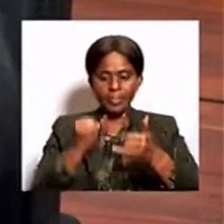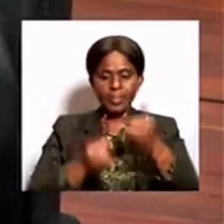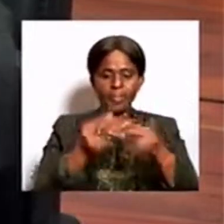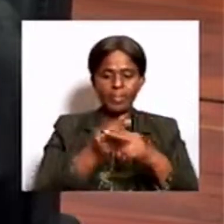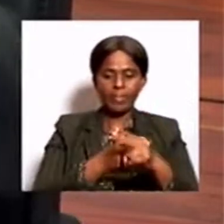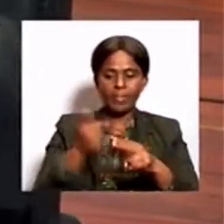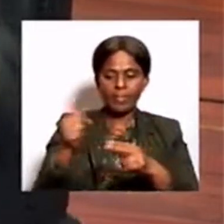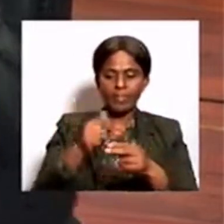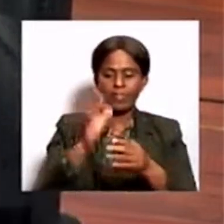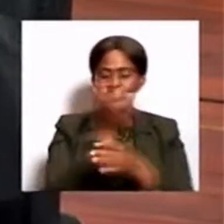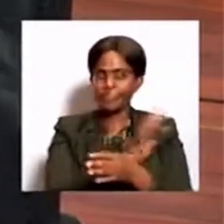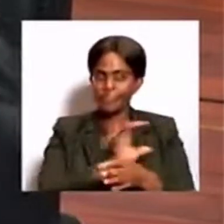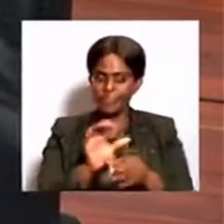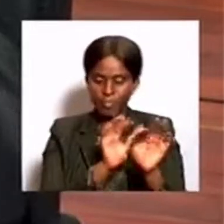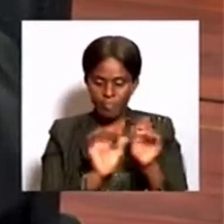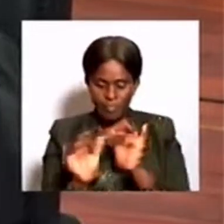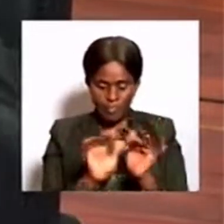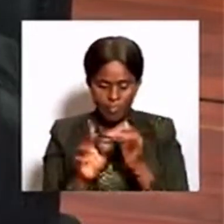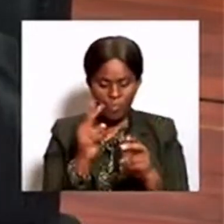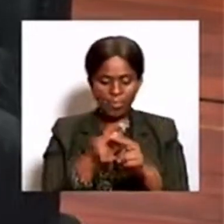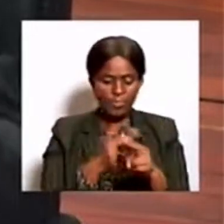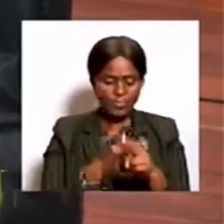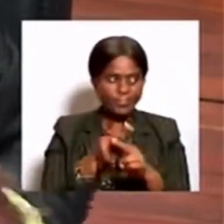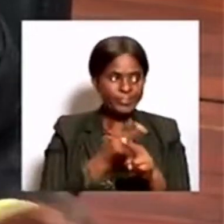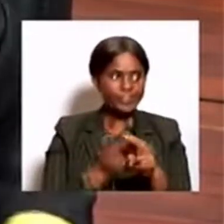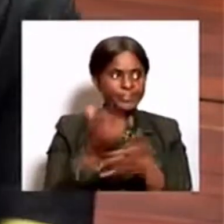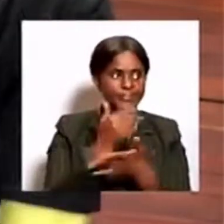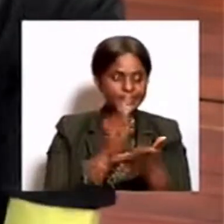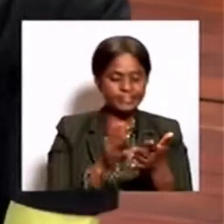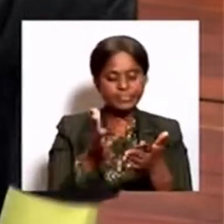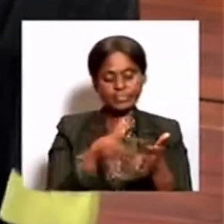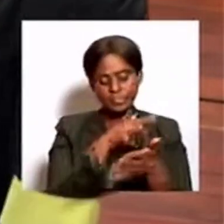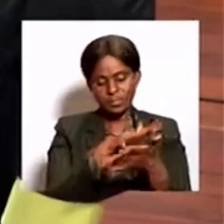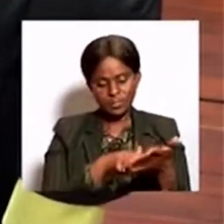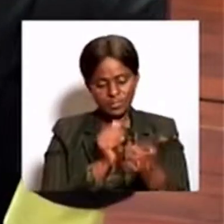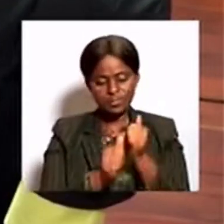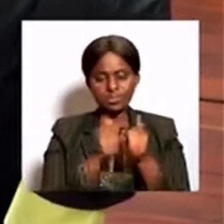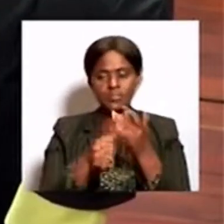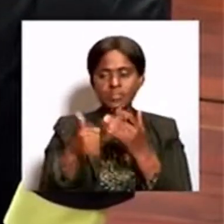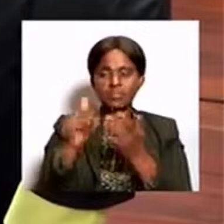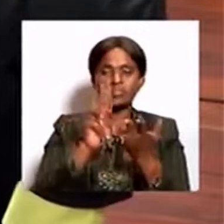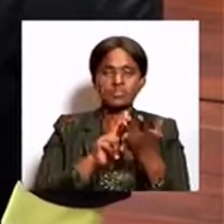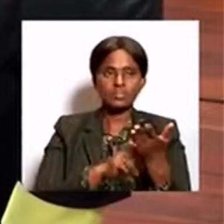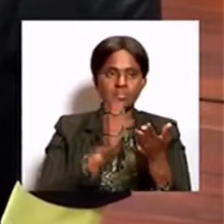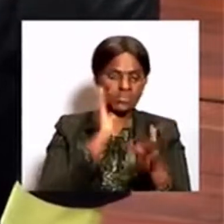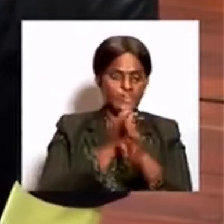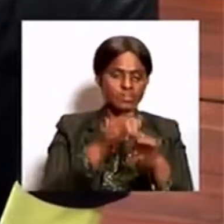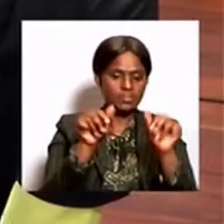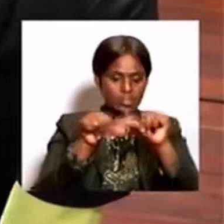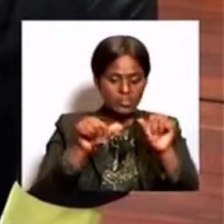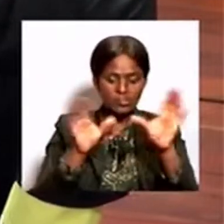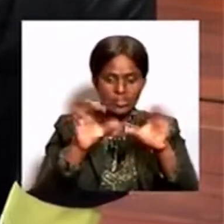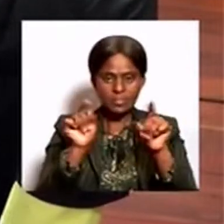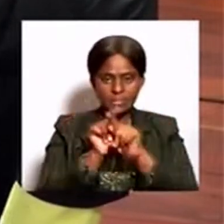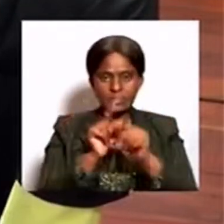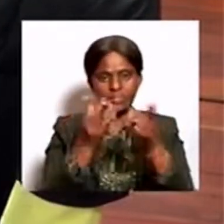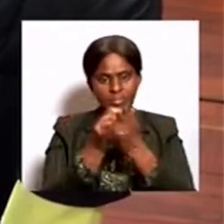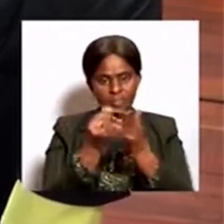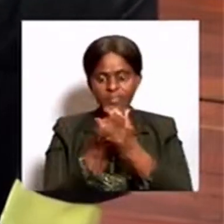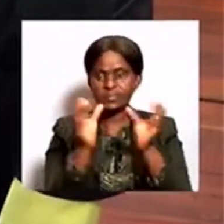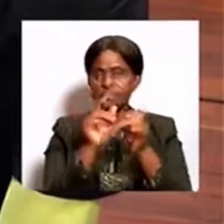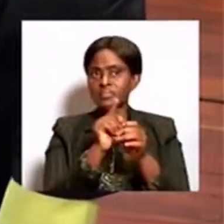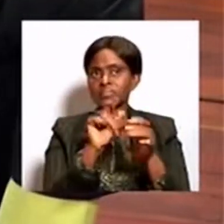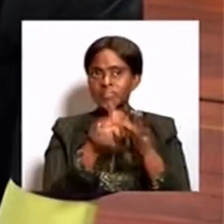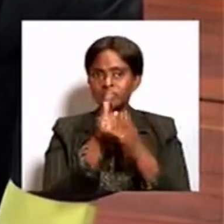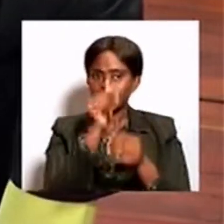they compute a monthly revenue collectors schedule, which they report to the audit committee and the finance committee,